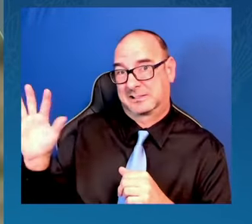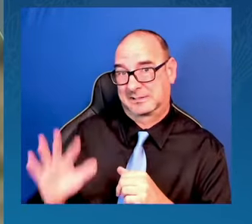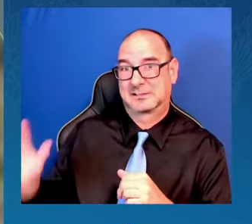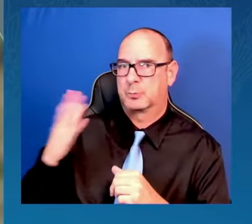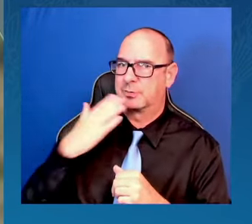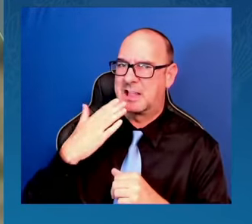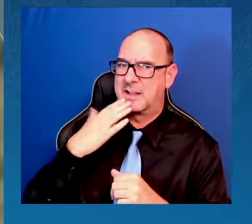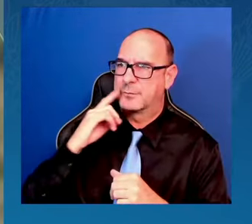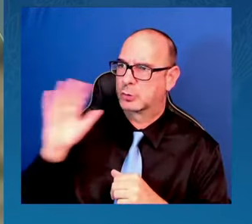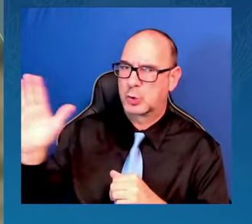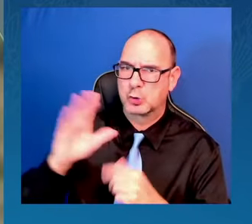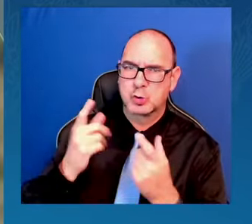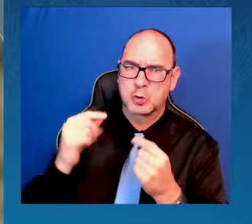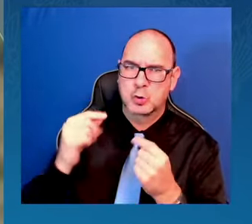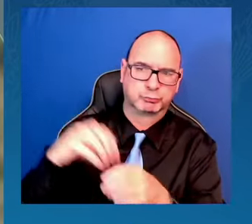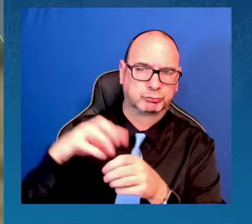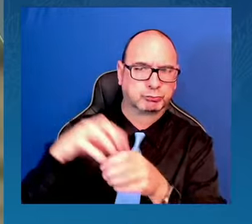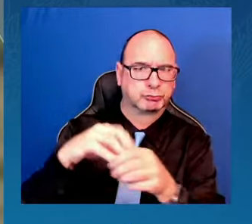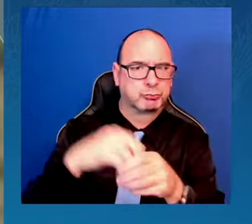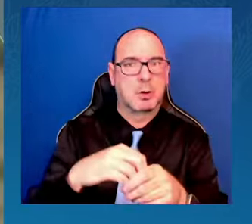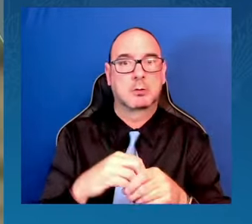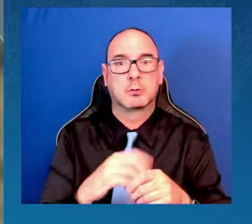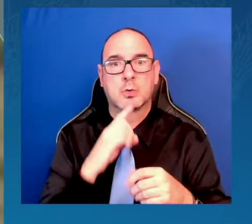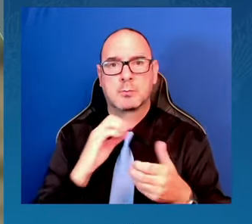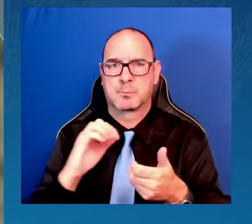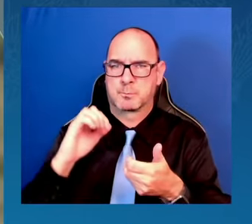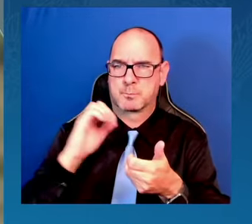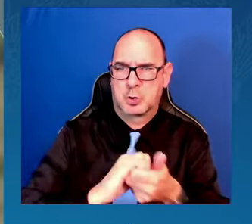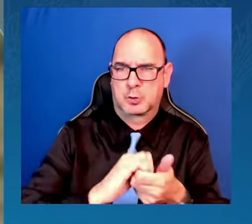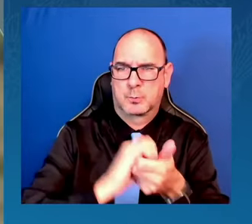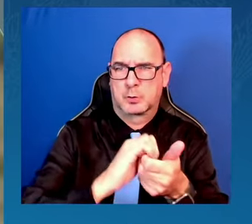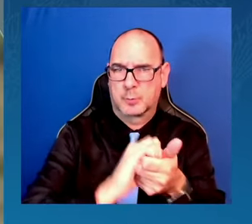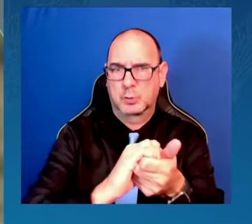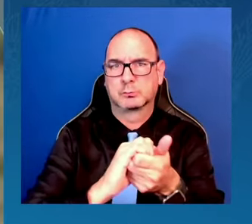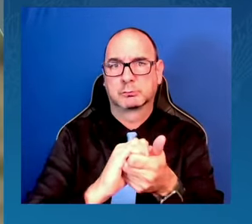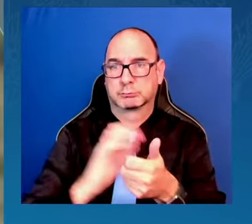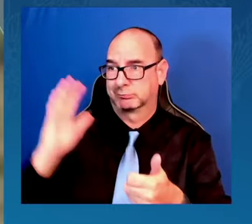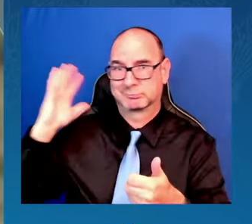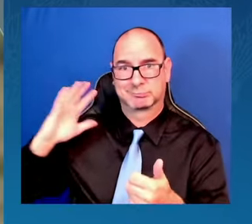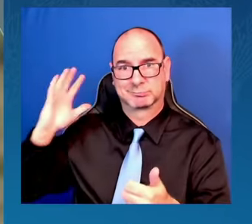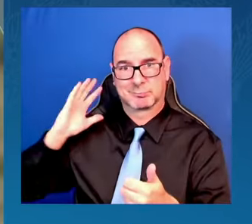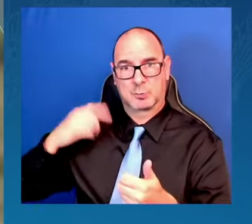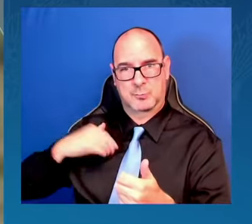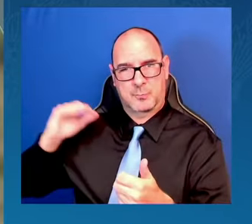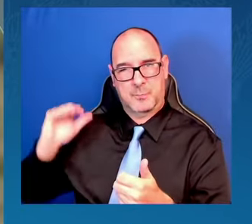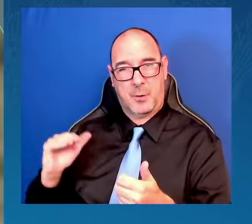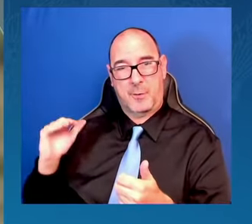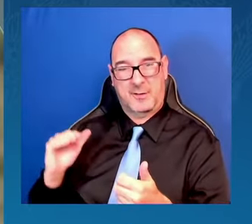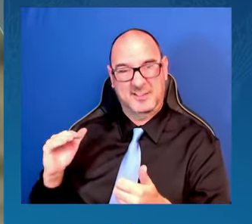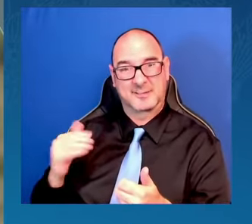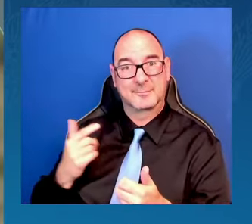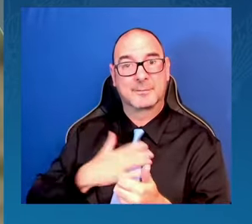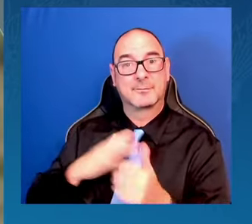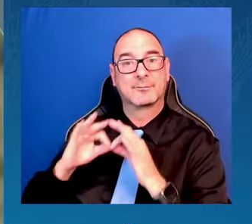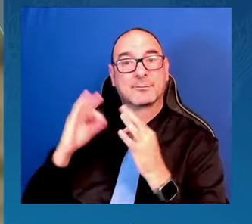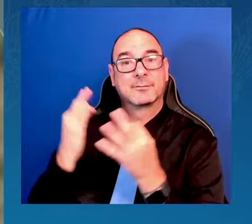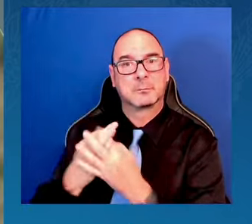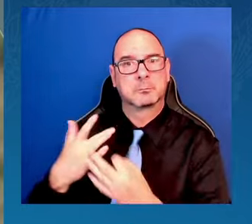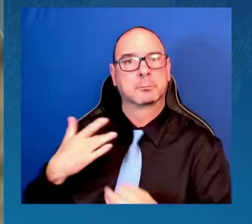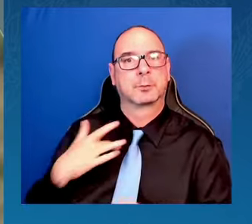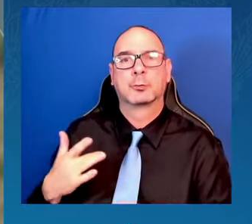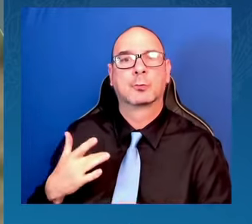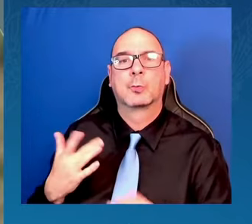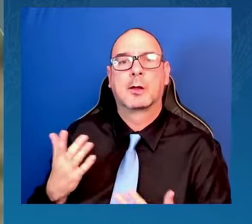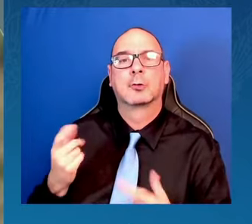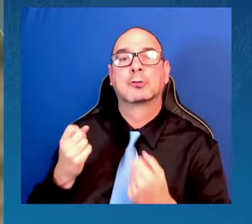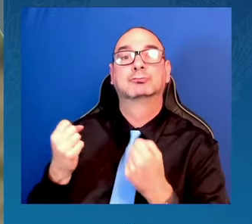partnership. So, you know, when I was a child, my family would take road trips, like I'm sure many of us.